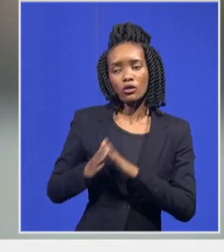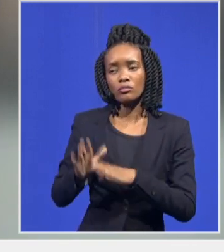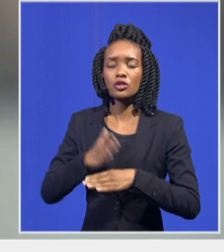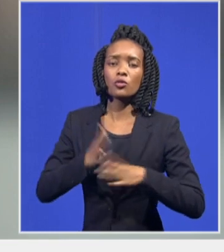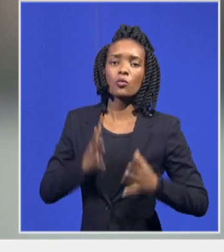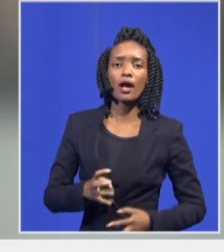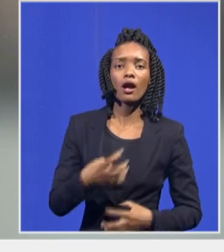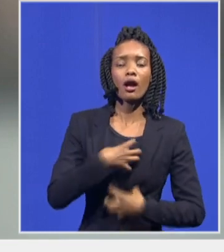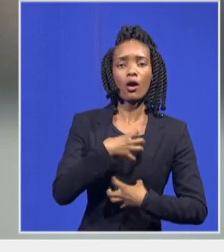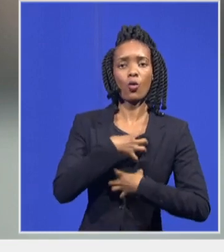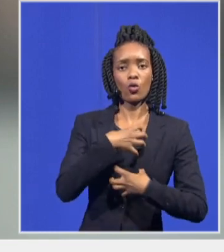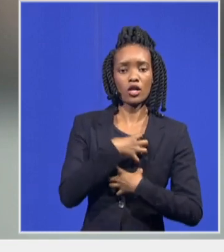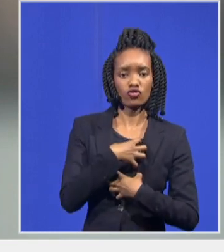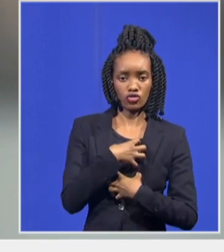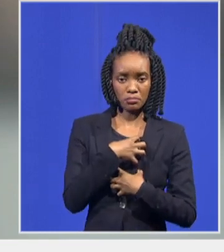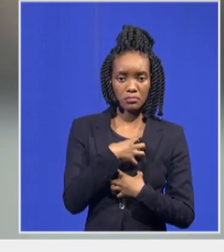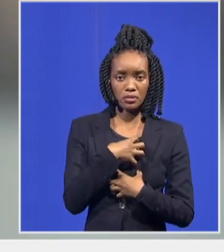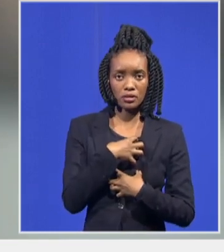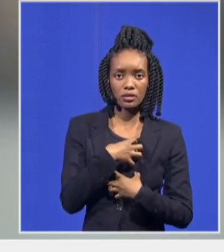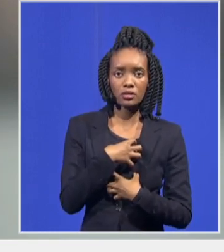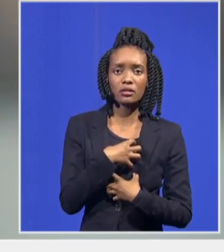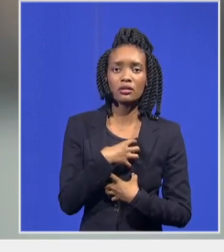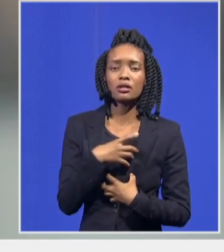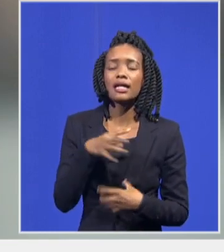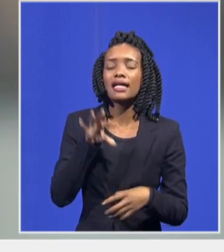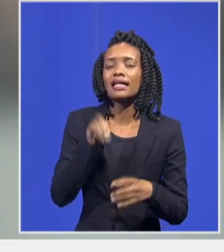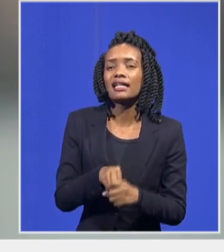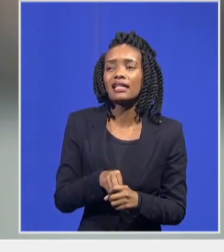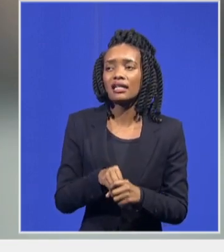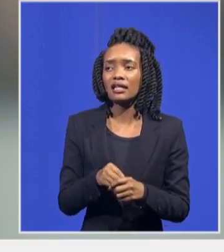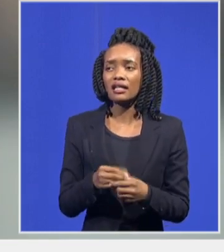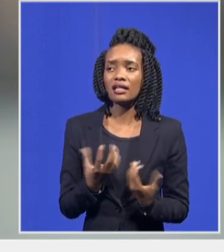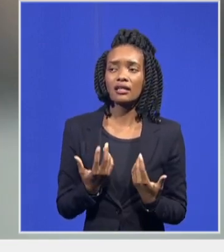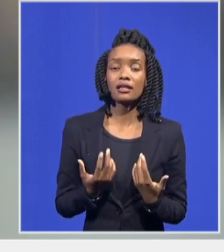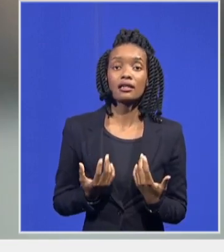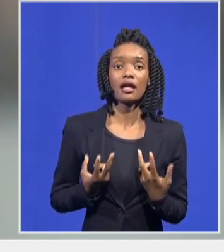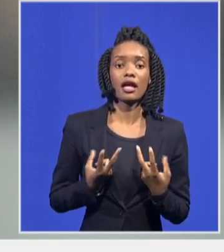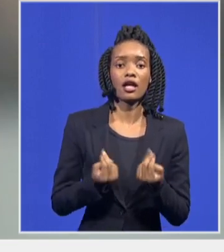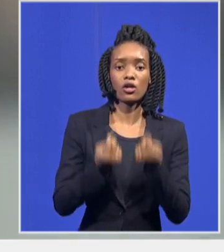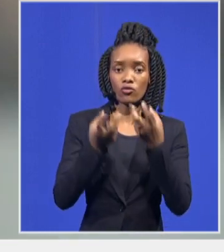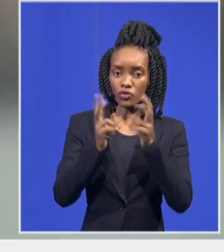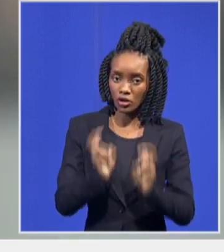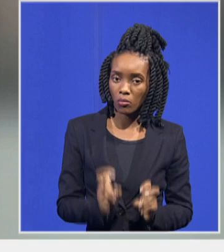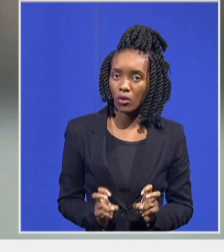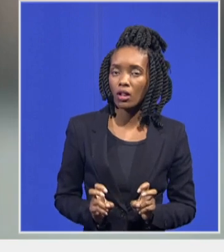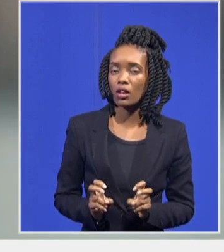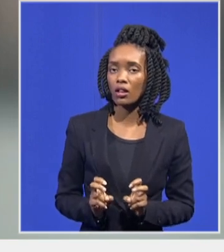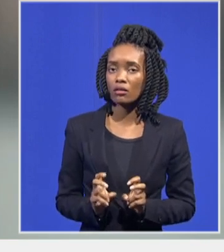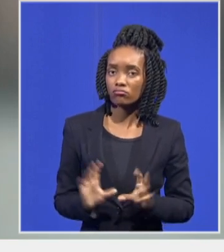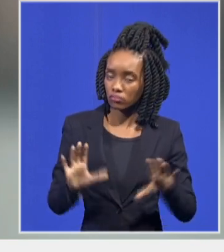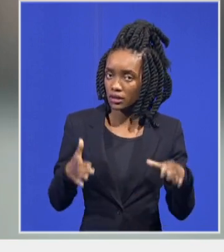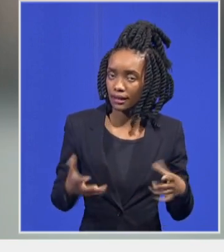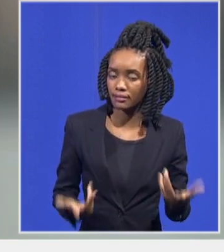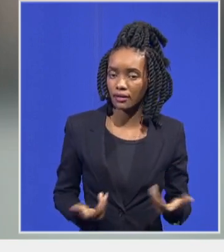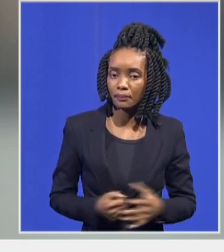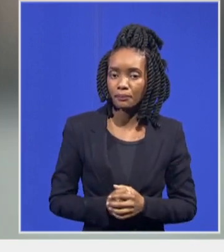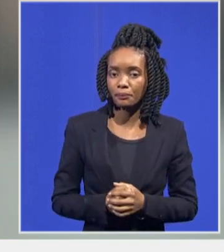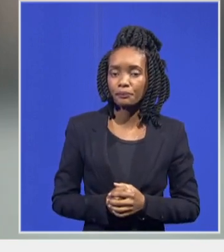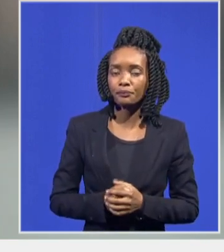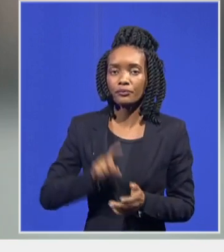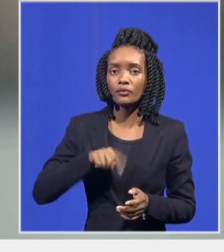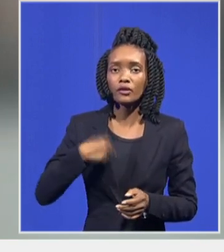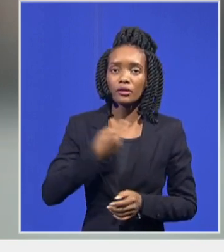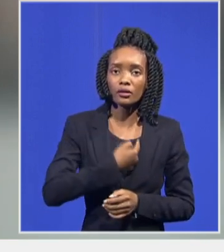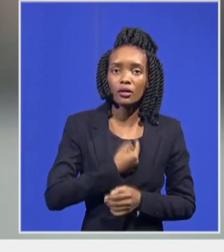in the renewable and low carbon energy sector. So we've just launched a project as the